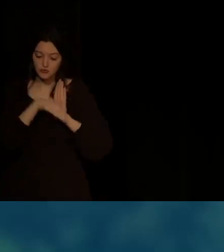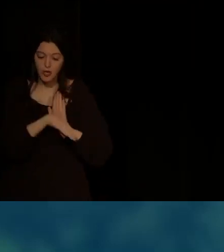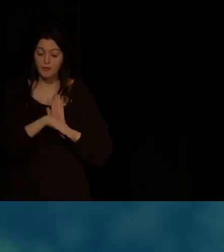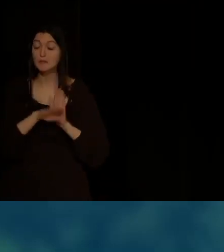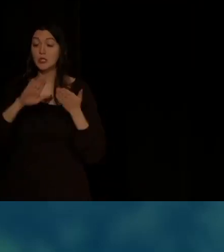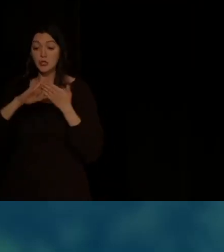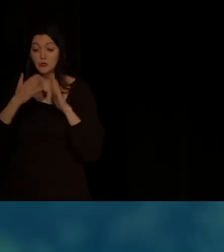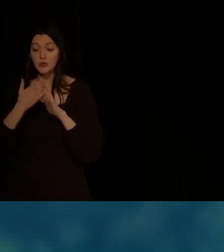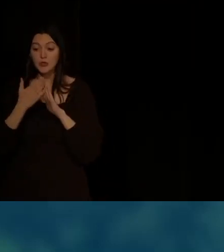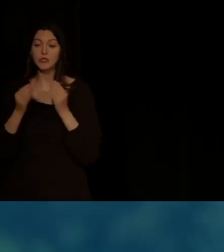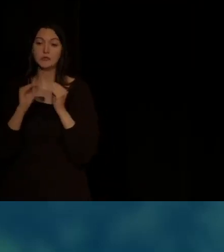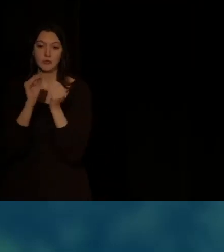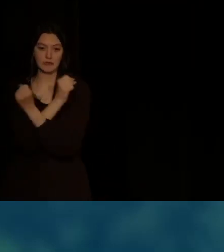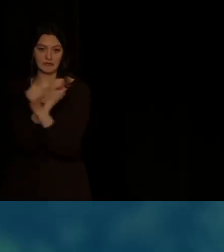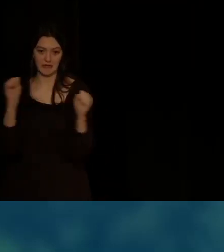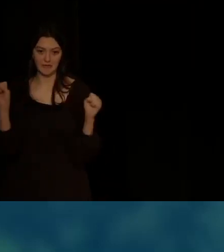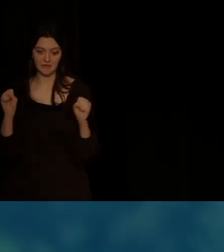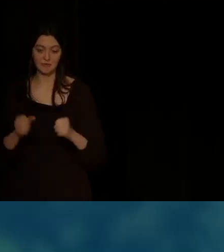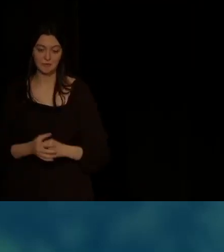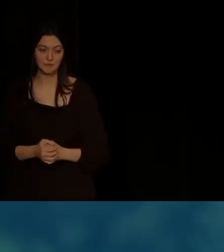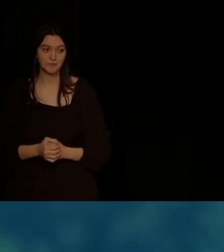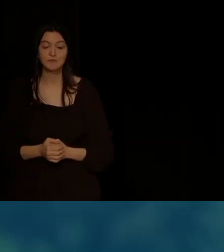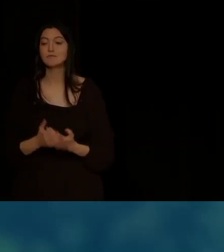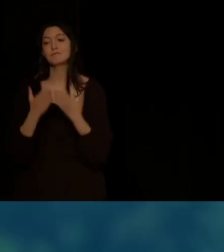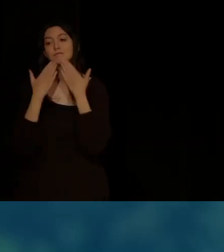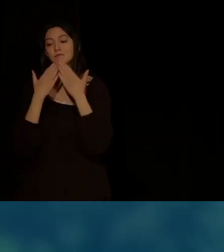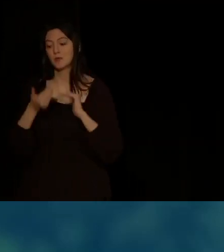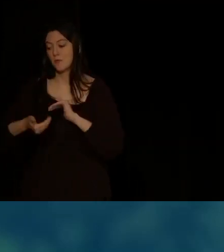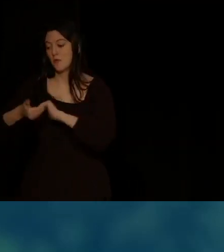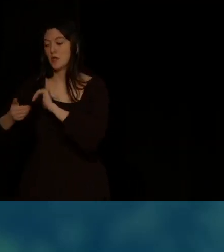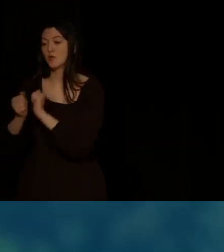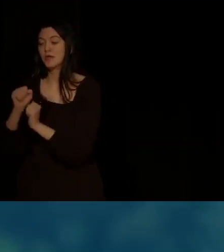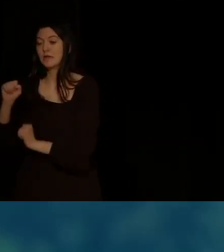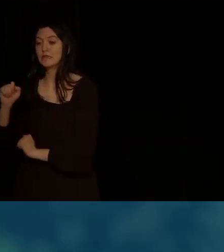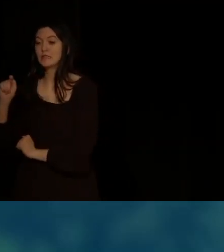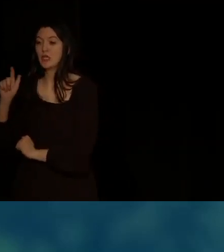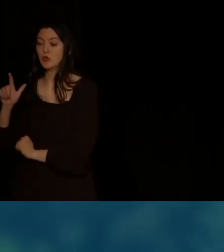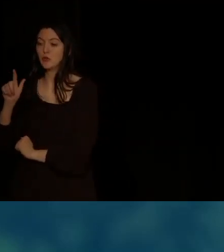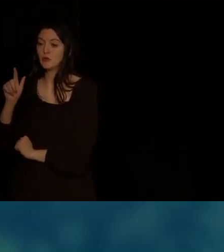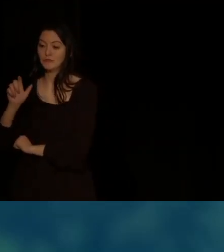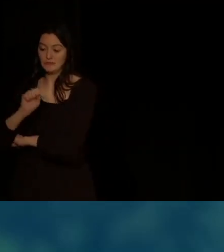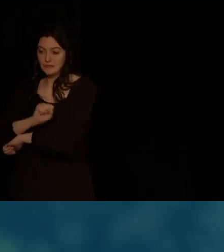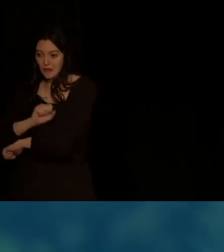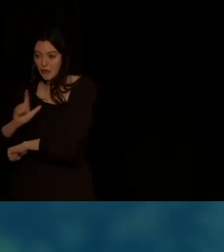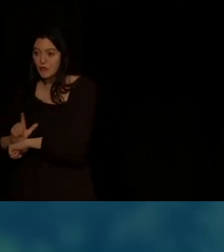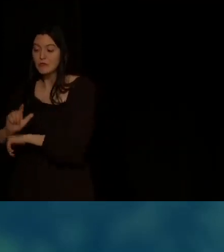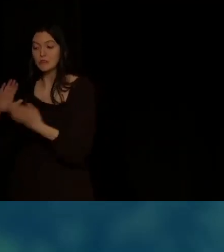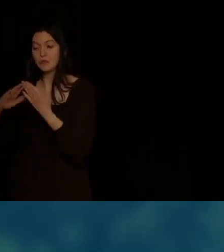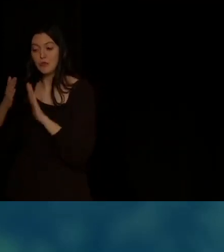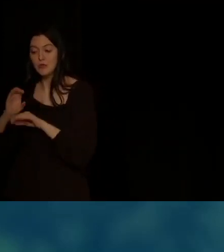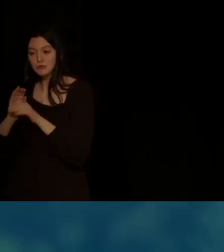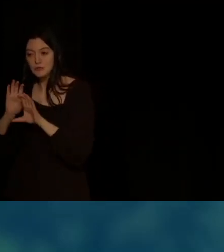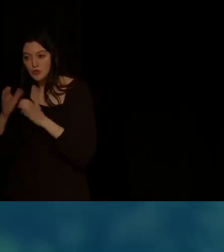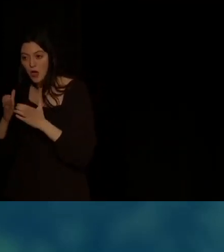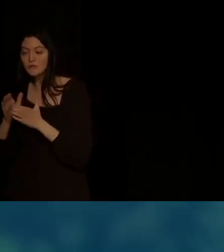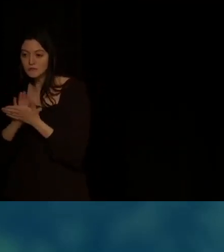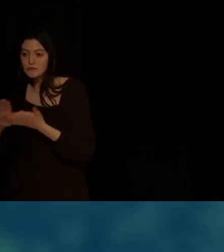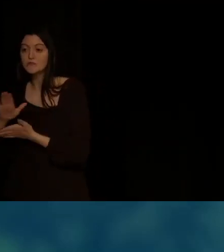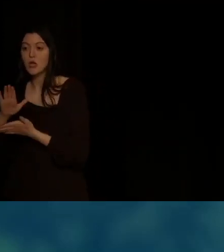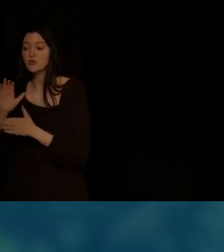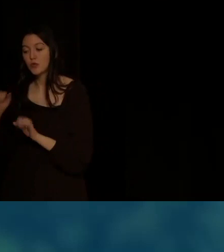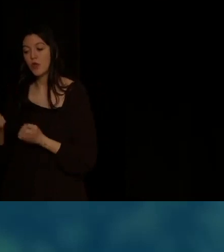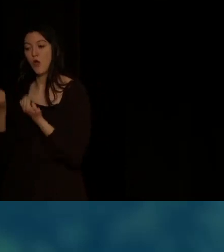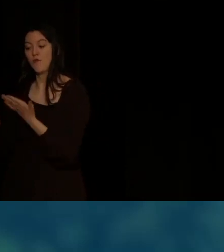is safer. Thanks to a partnership with St. Louis Community College, we're able to offer college courses to our jail